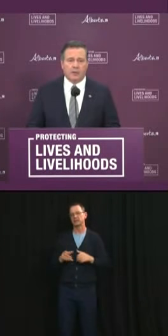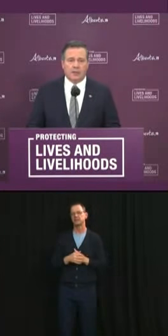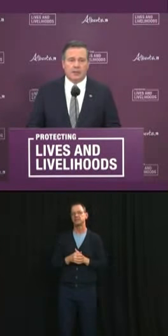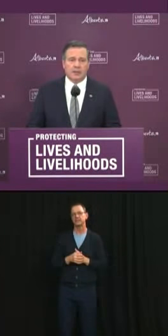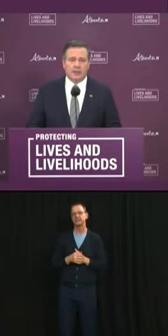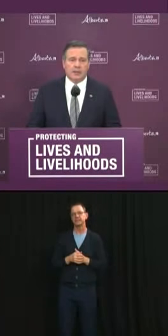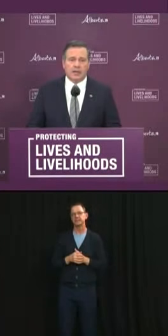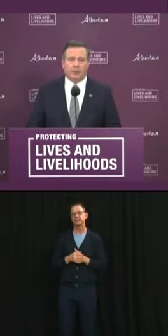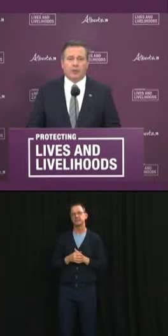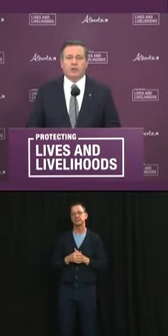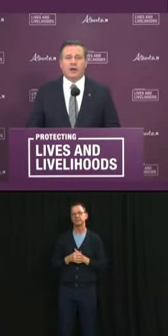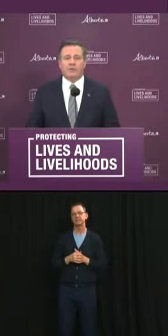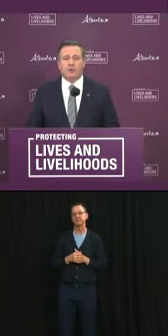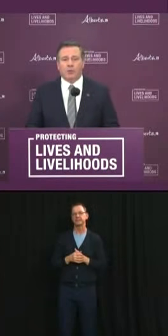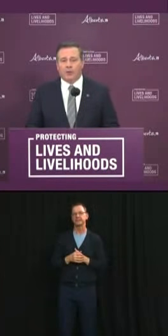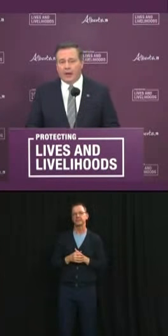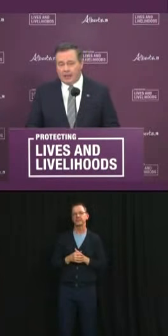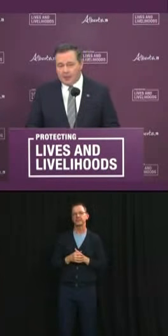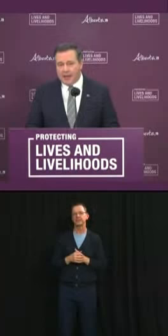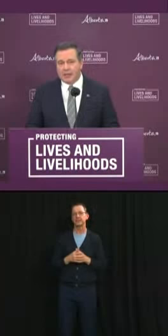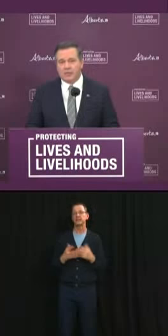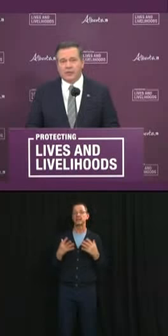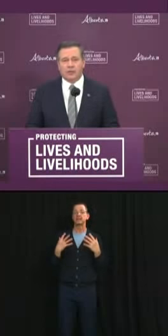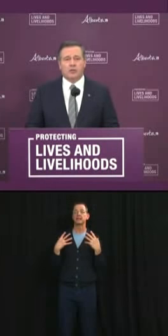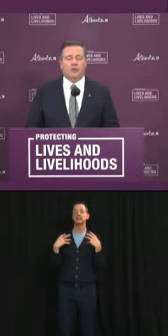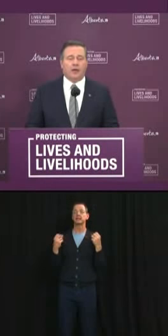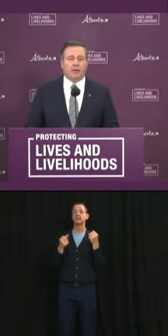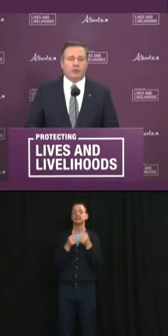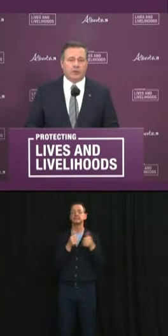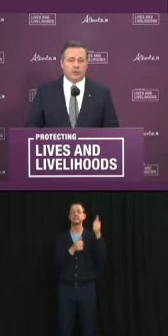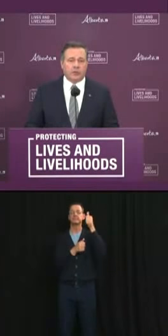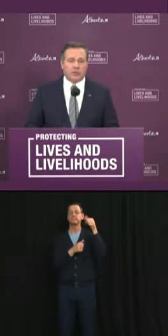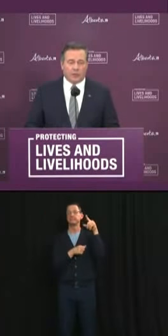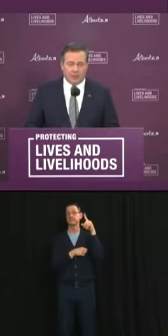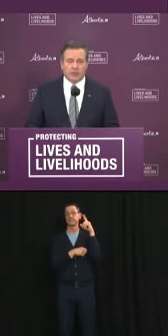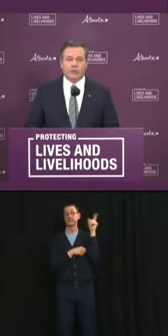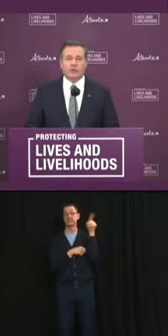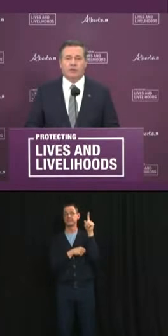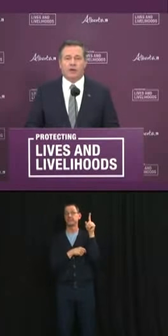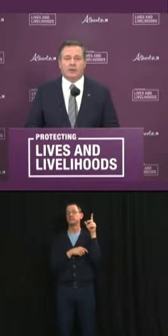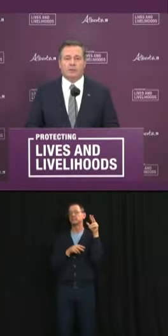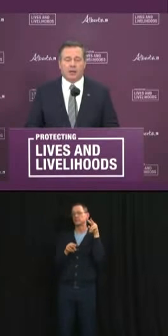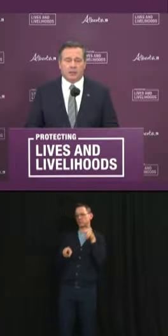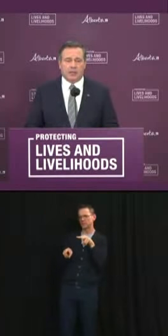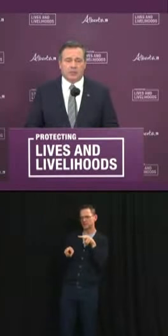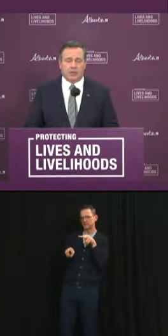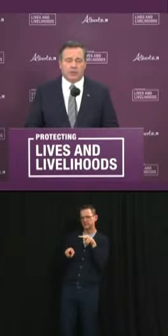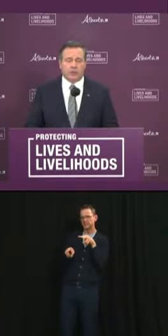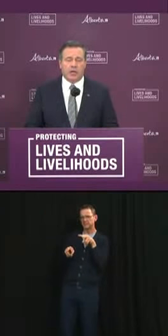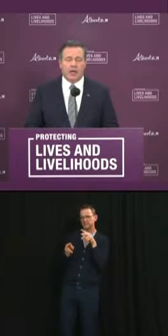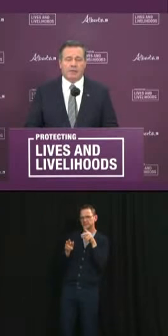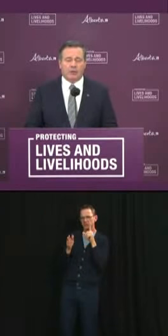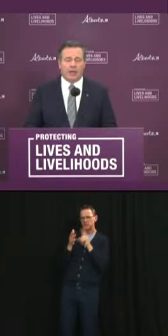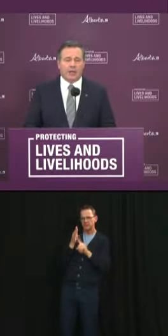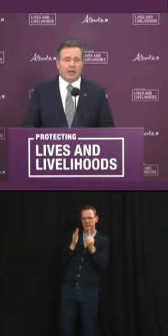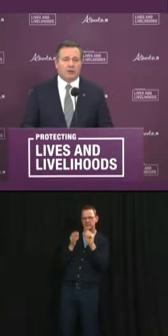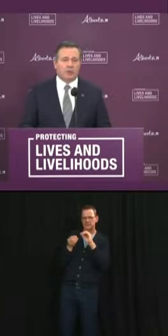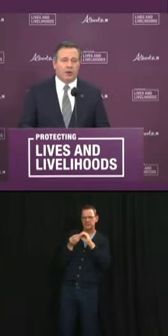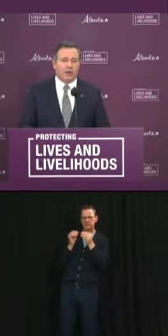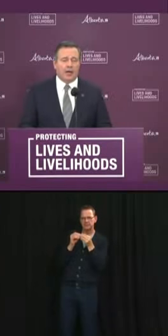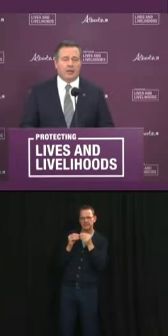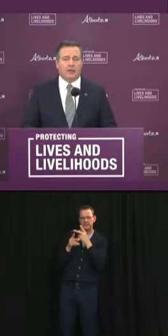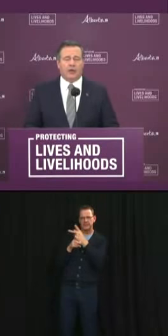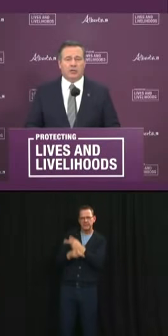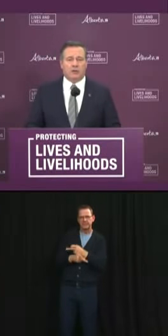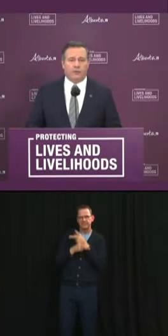required. Alberta's government will provide a package of additional financial assistance for businesses affected by today's measures, and will make an announcement